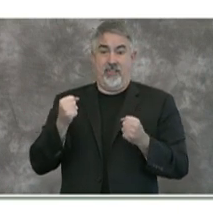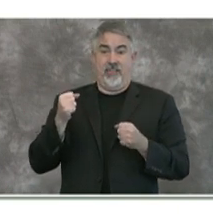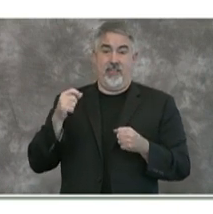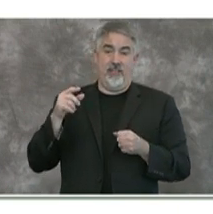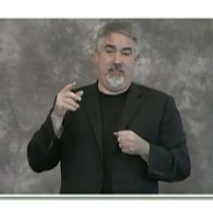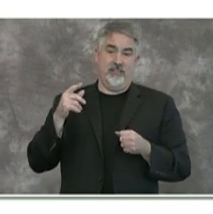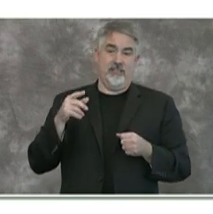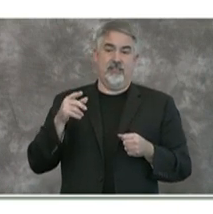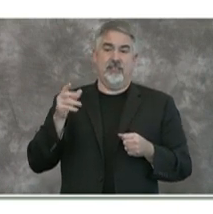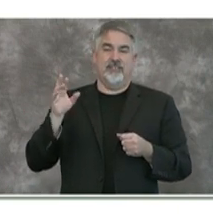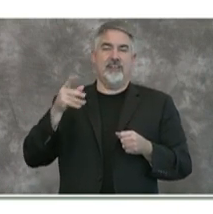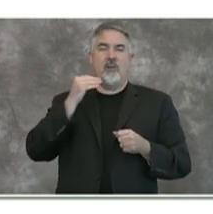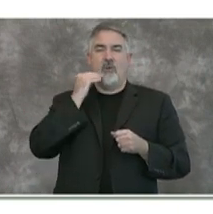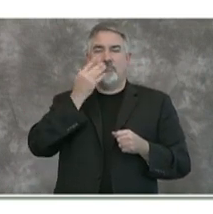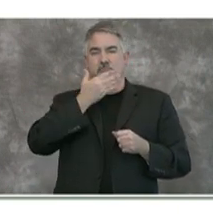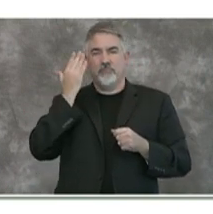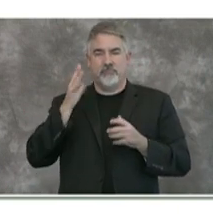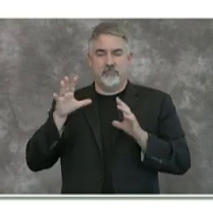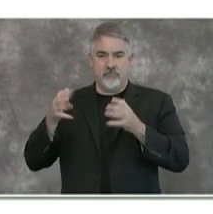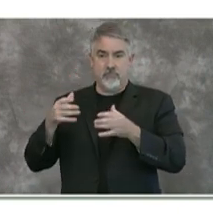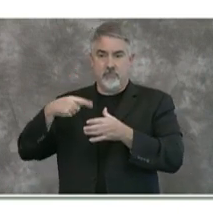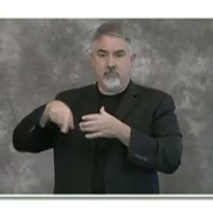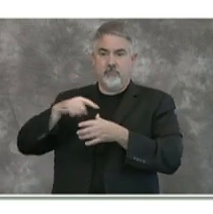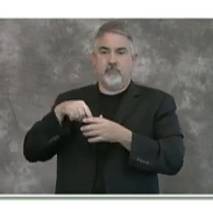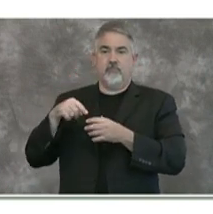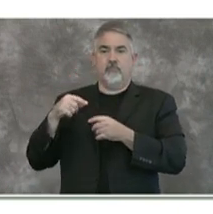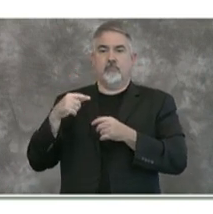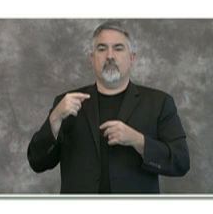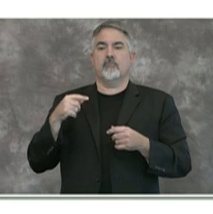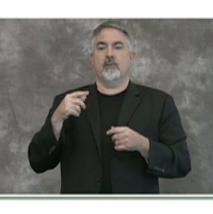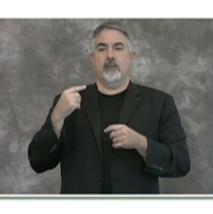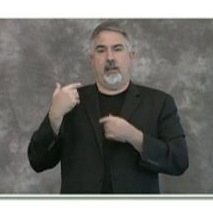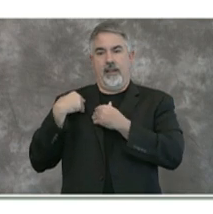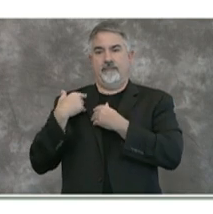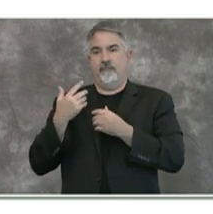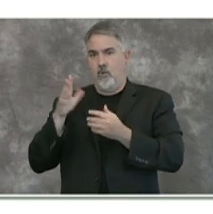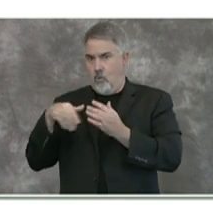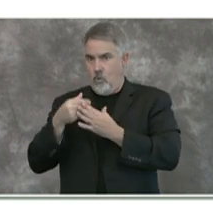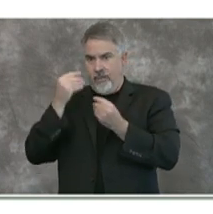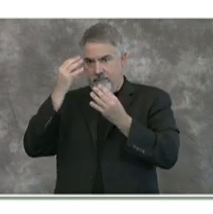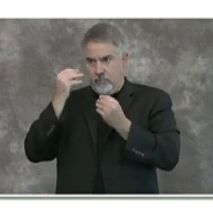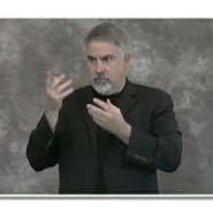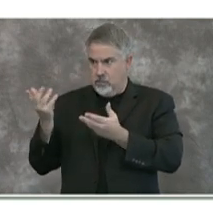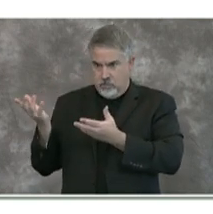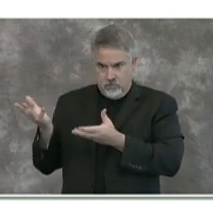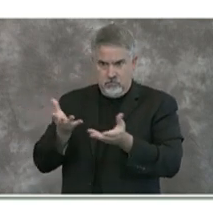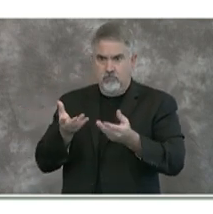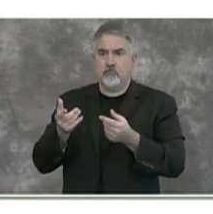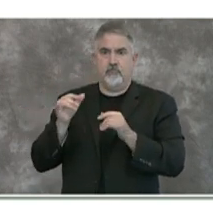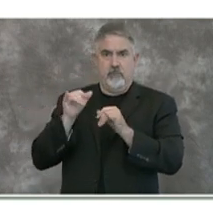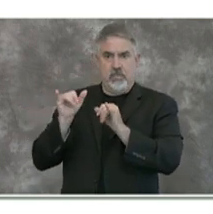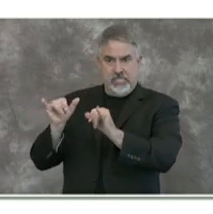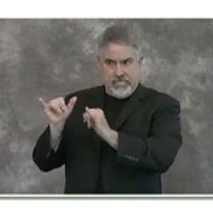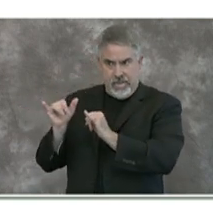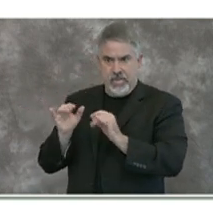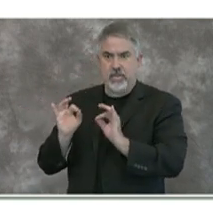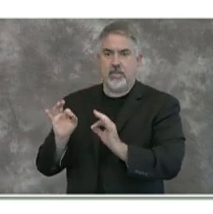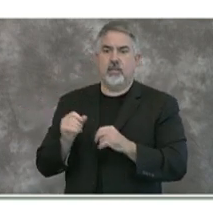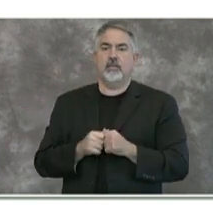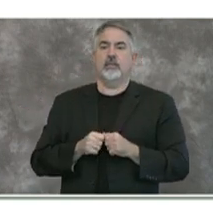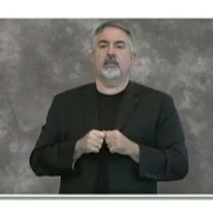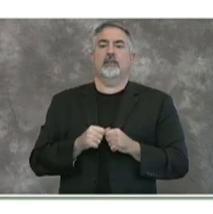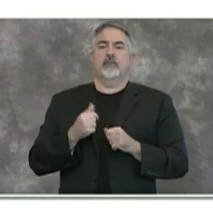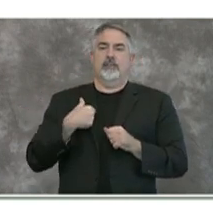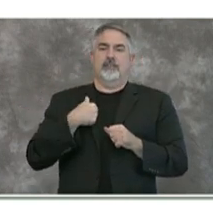guests went down a few. That's just a determination. Not every room has one individual, but we continue to make those available to the